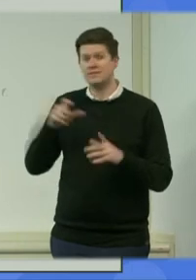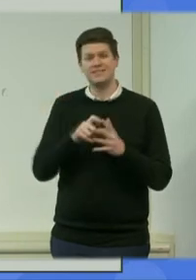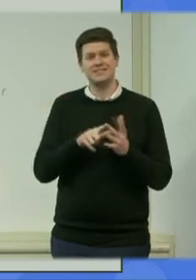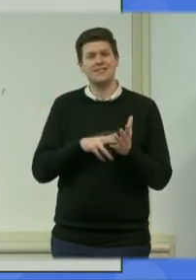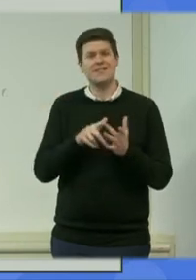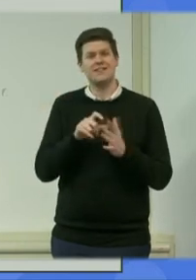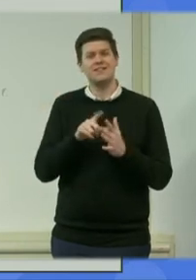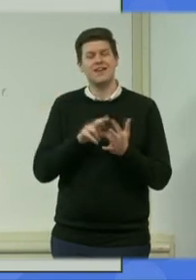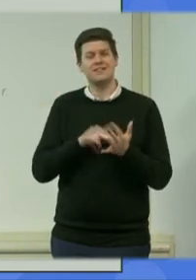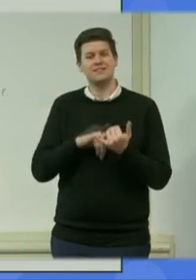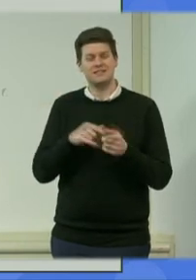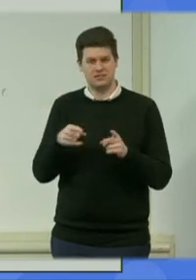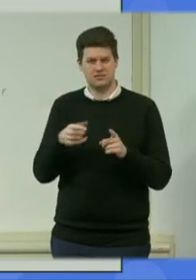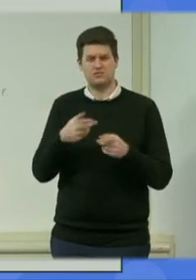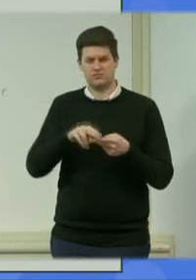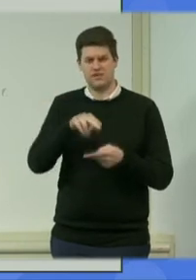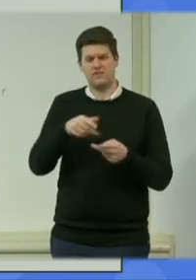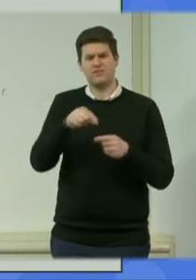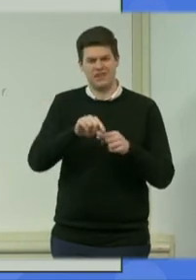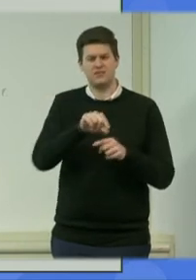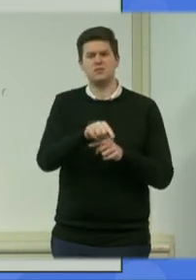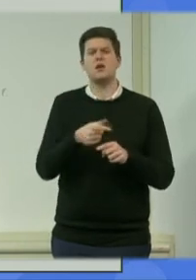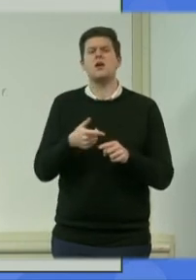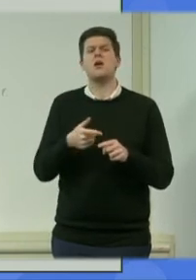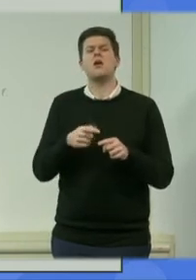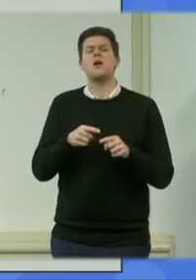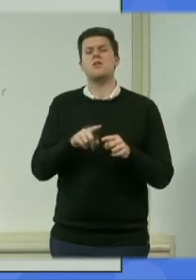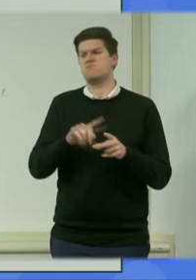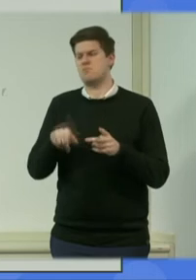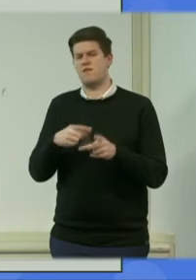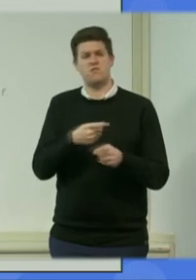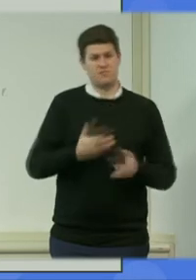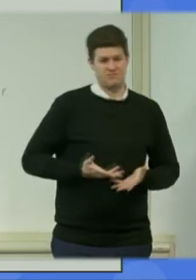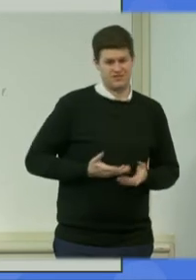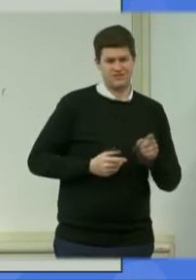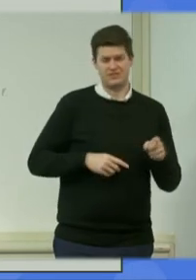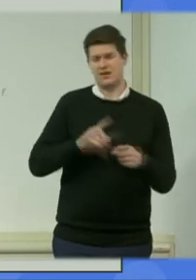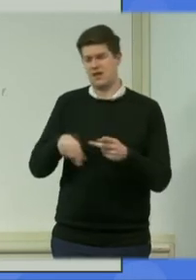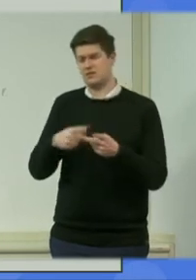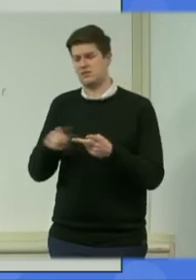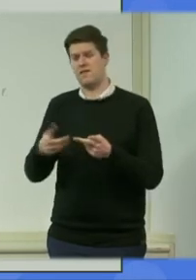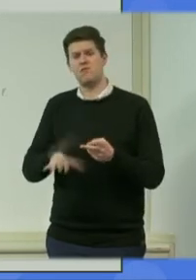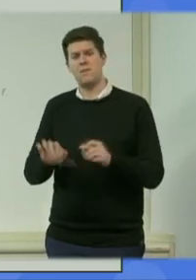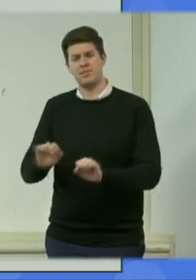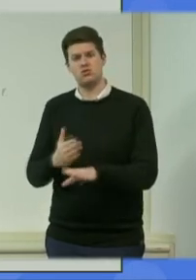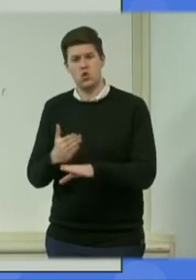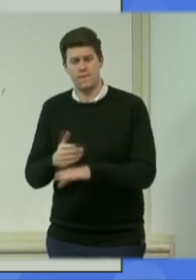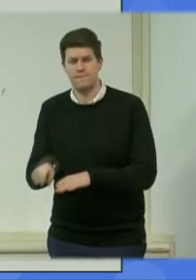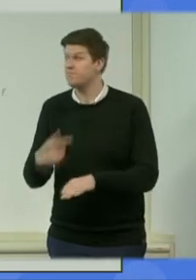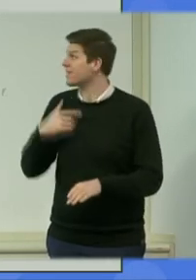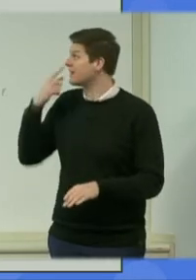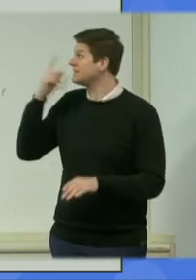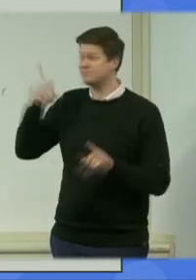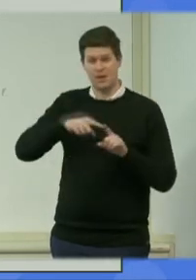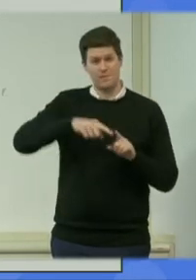from their businesses, and the income people get from the employment, so from jobs. And dividend income, you can see, look, it's this big massive spike. People took